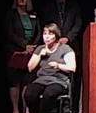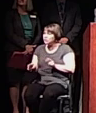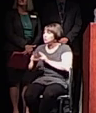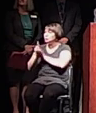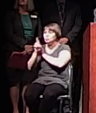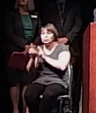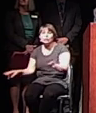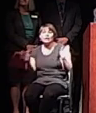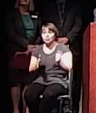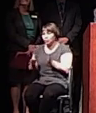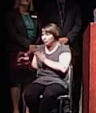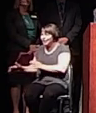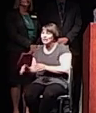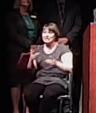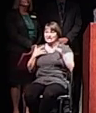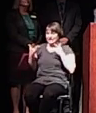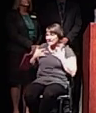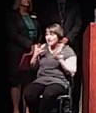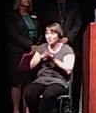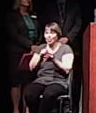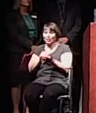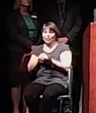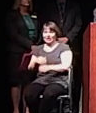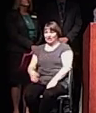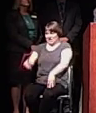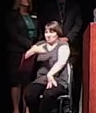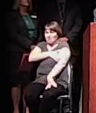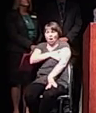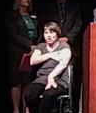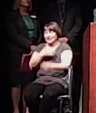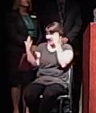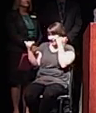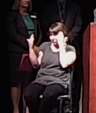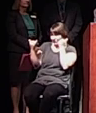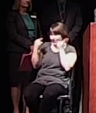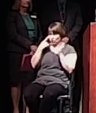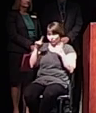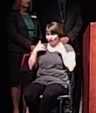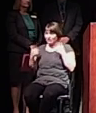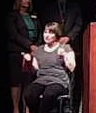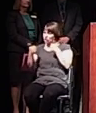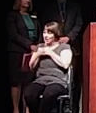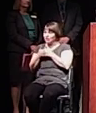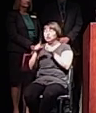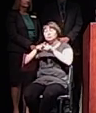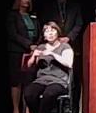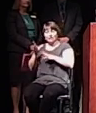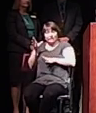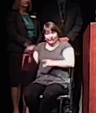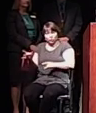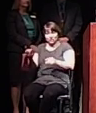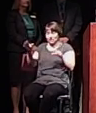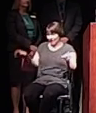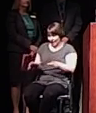prepared, tightly bonded, excited about learning, empowered, and with an expectation of having challenging, interesting activities.